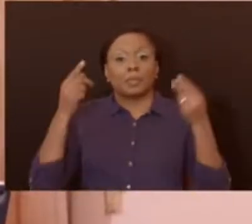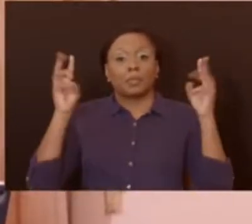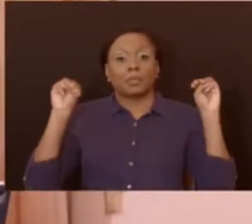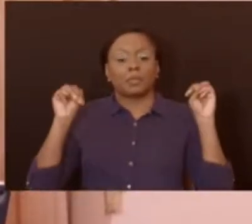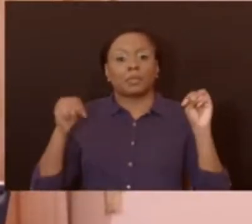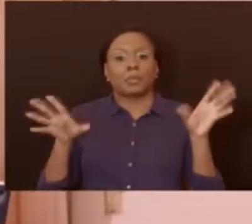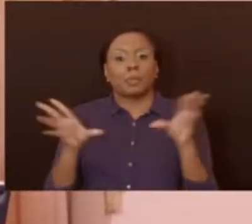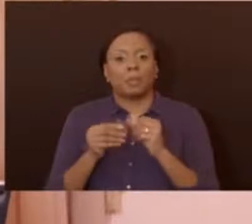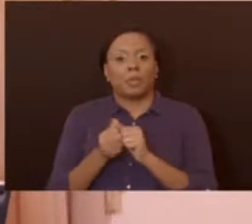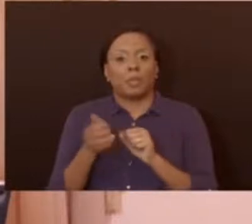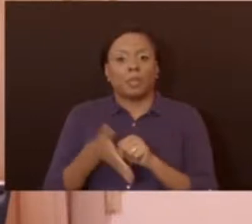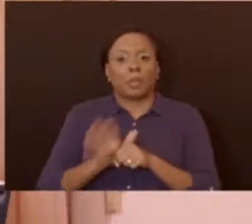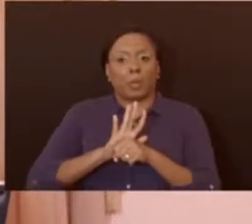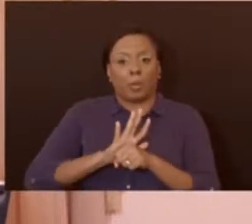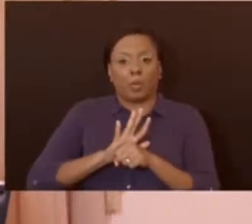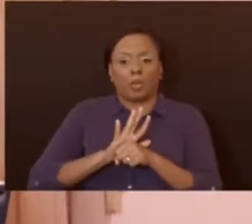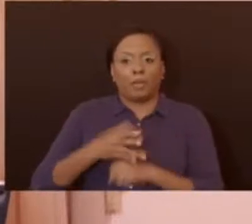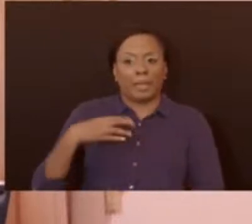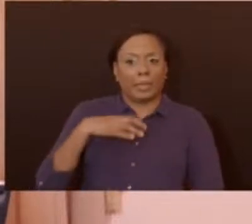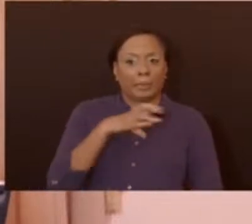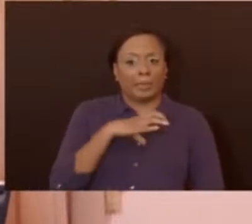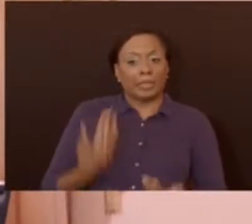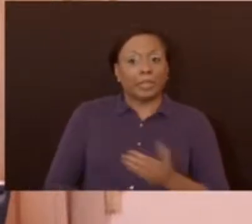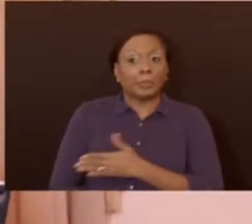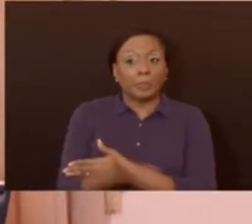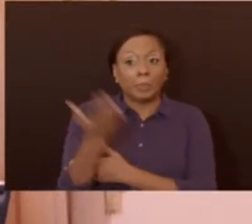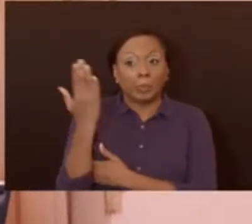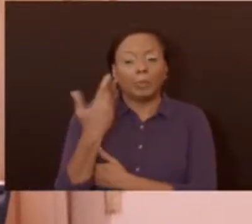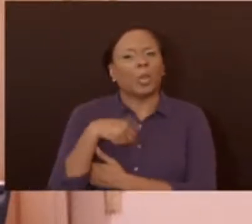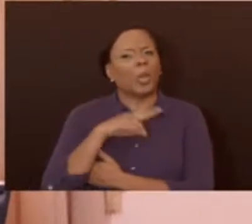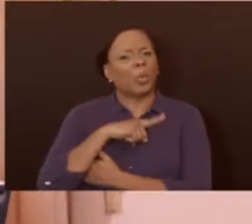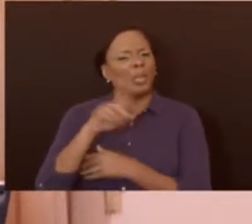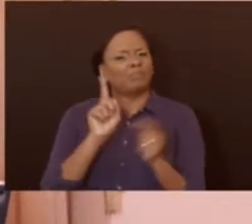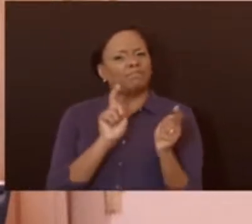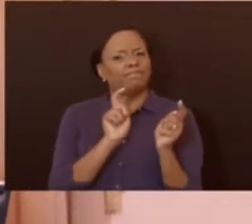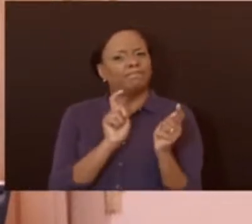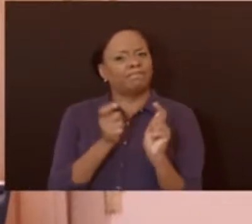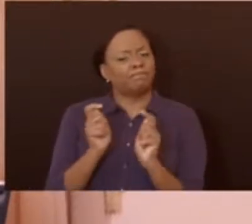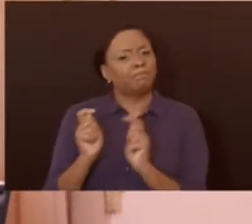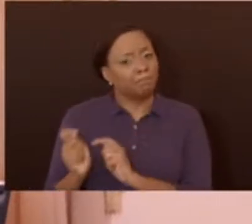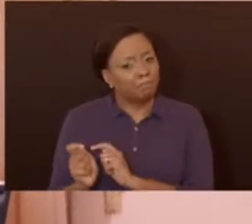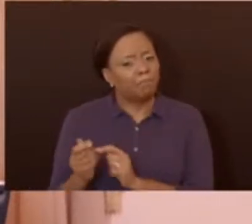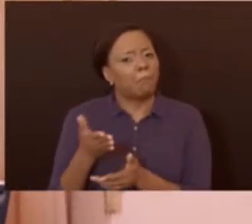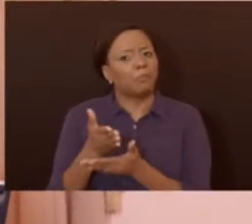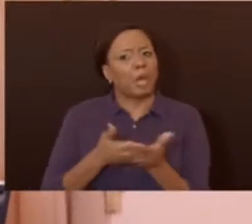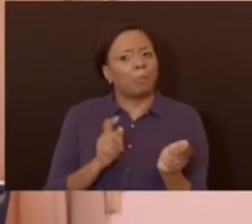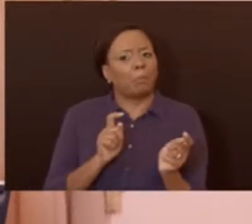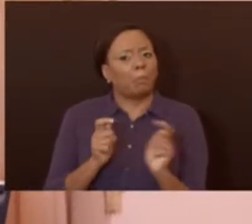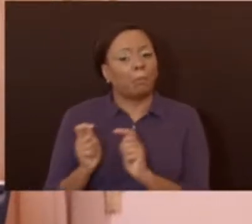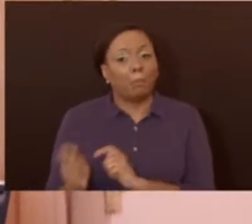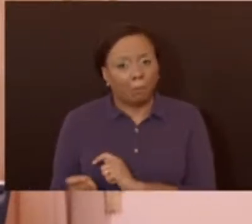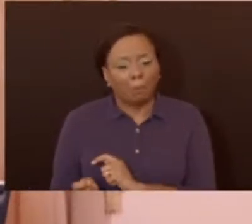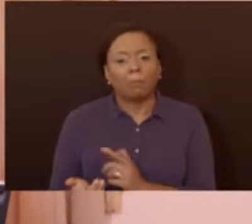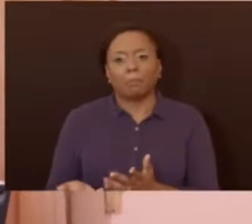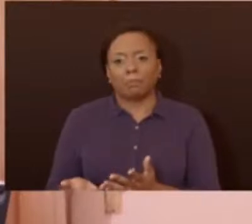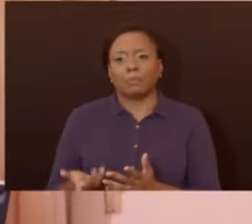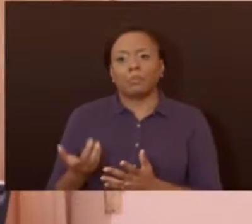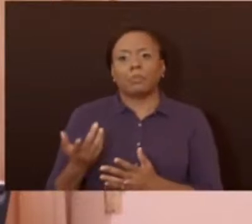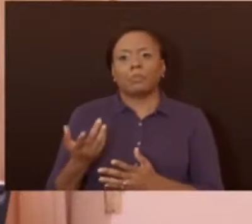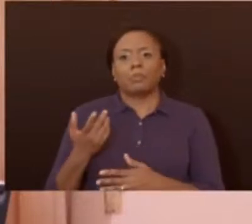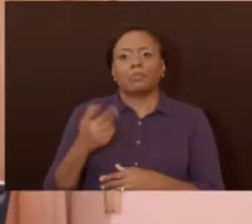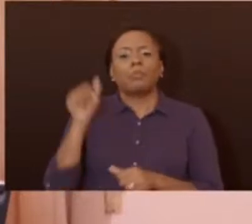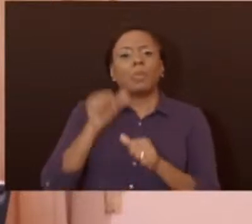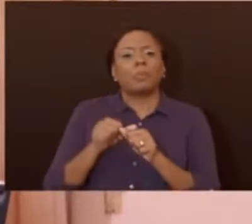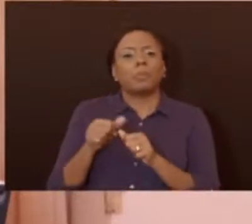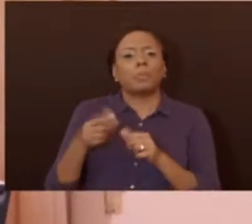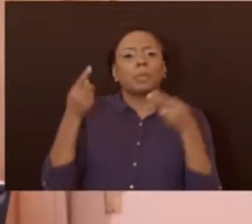morning, and we were able to refine a few of the measures that were discussed